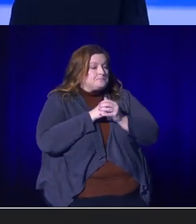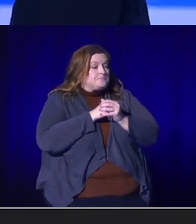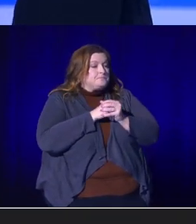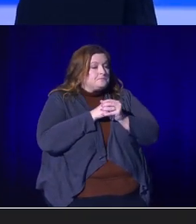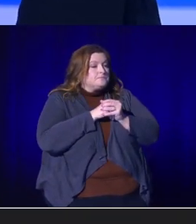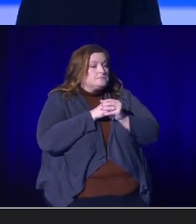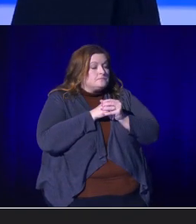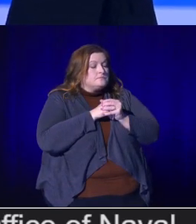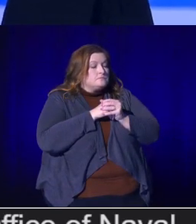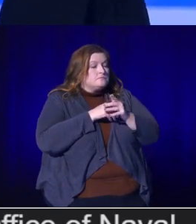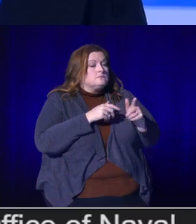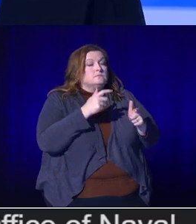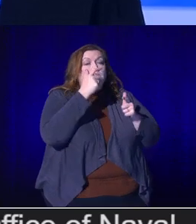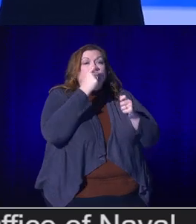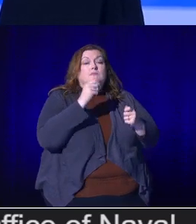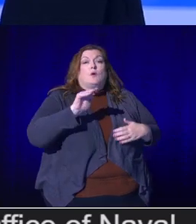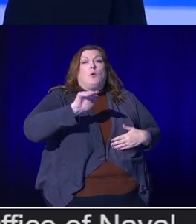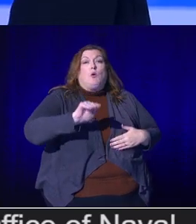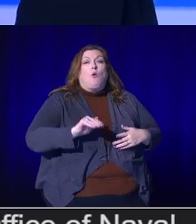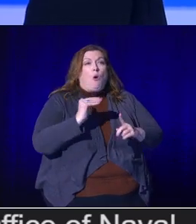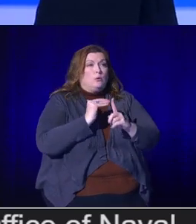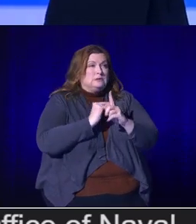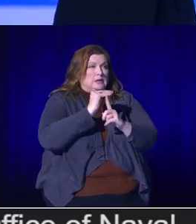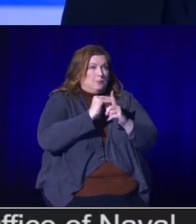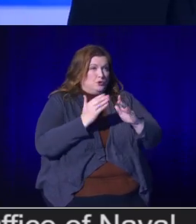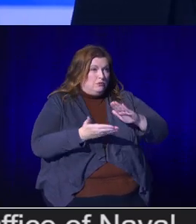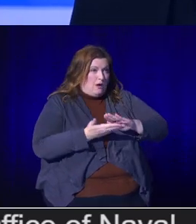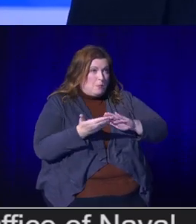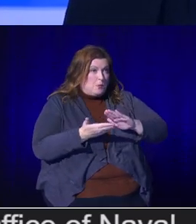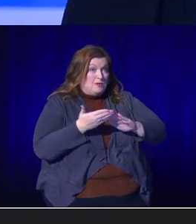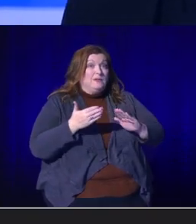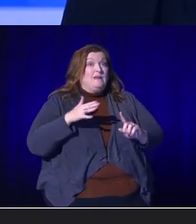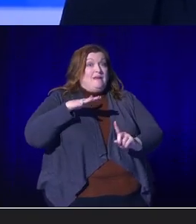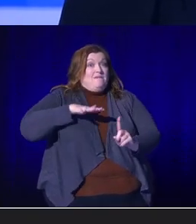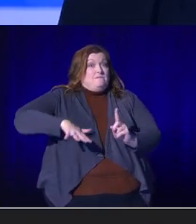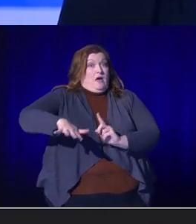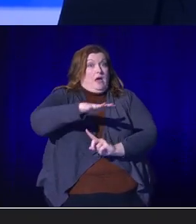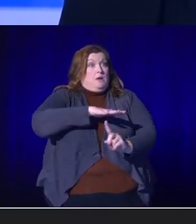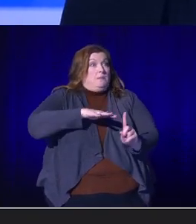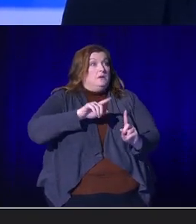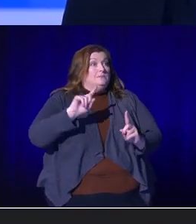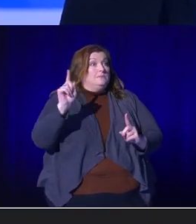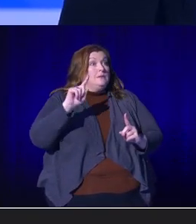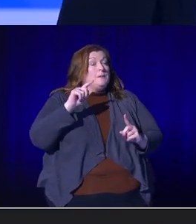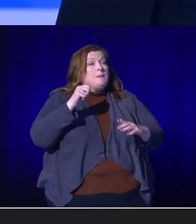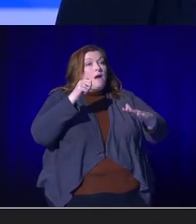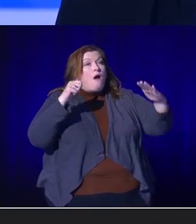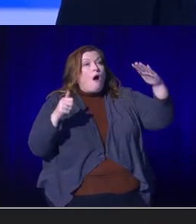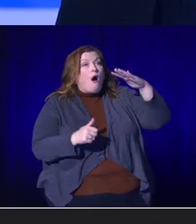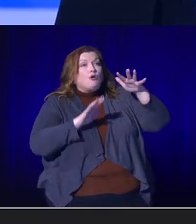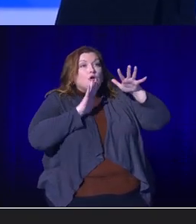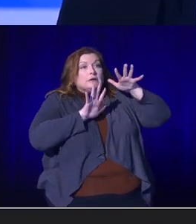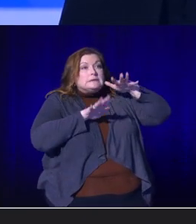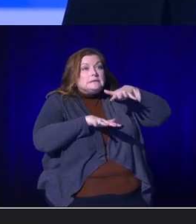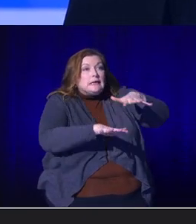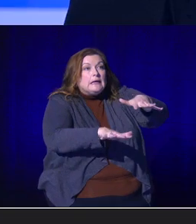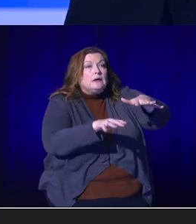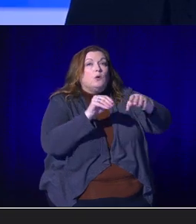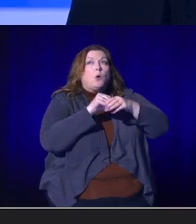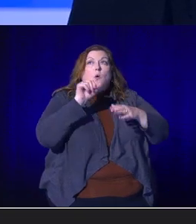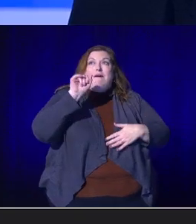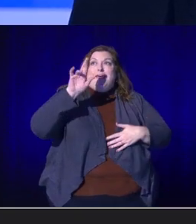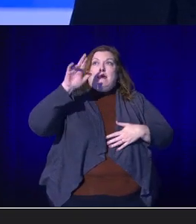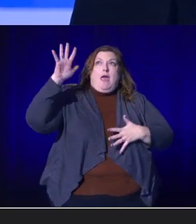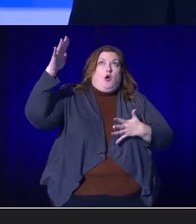particularly interested in low temperature operation. So we're looking at environments where we're either under the sea or in the air.